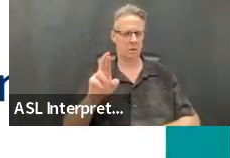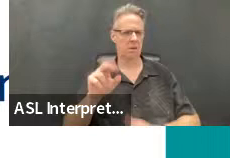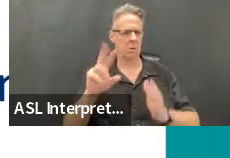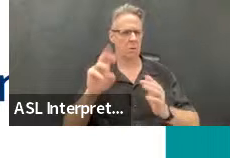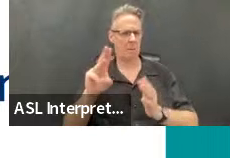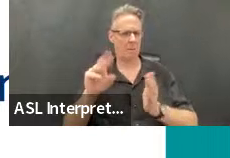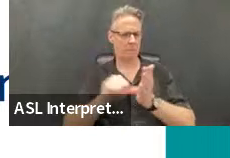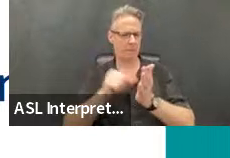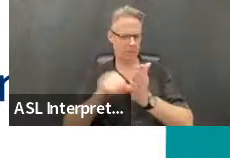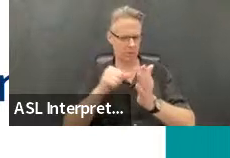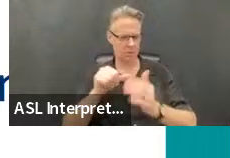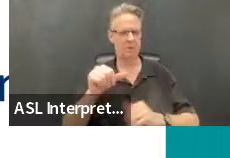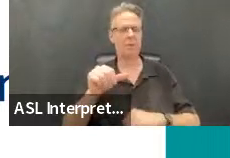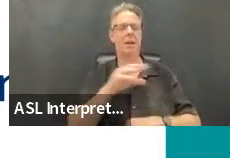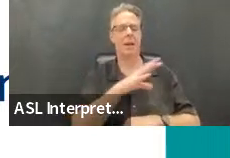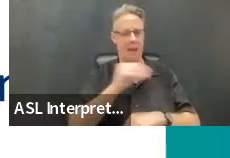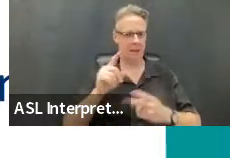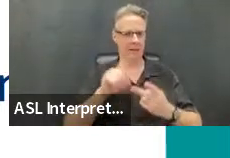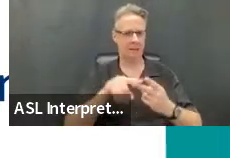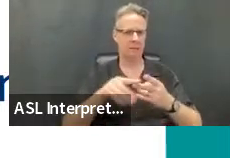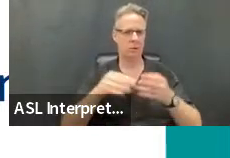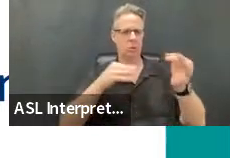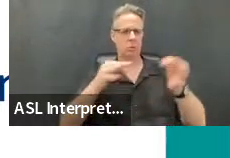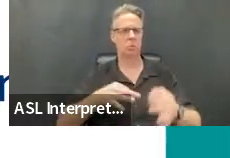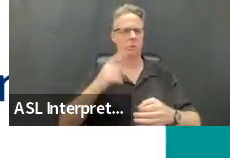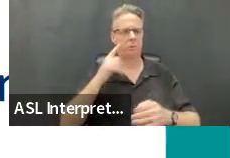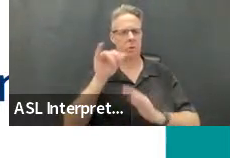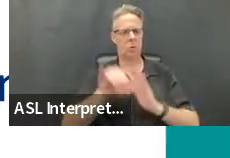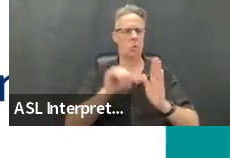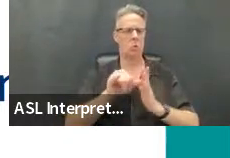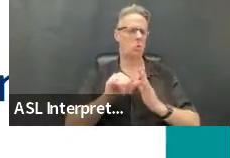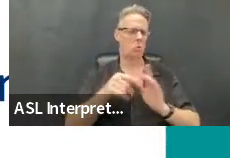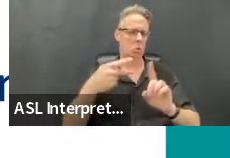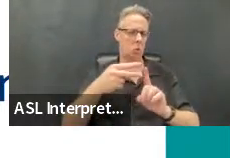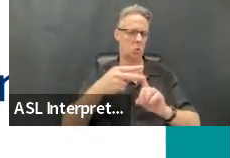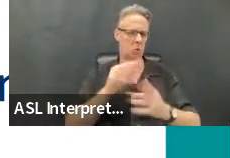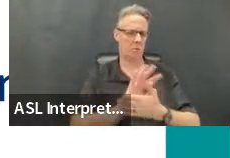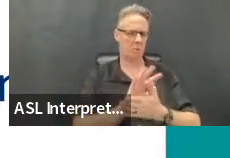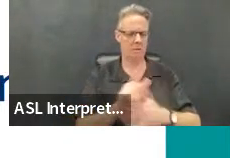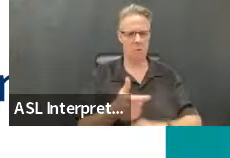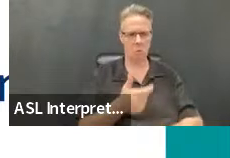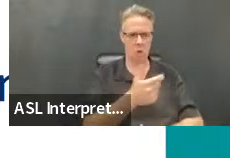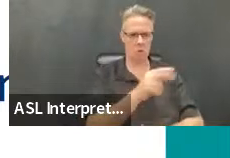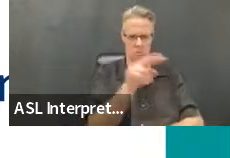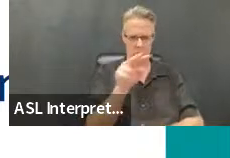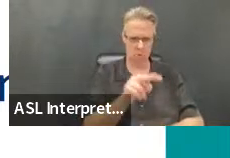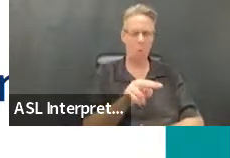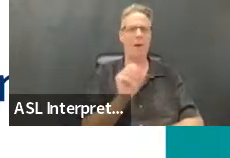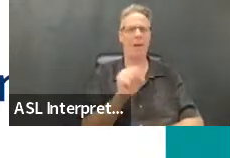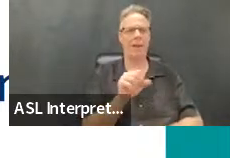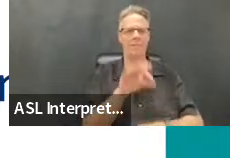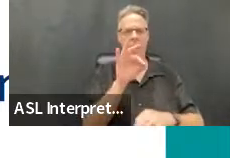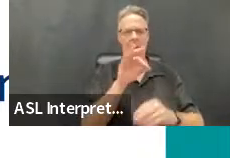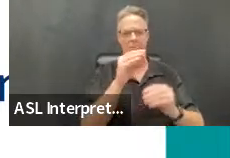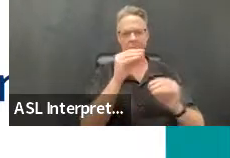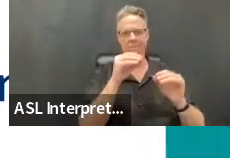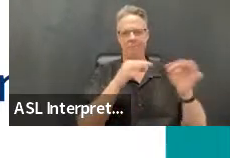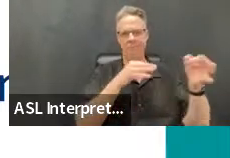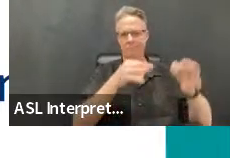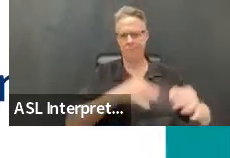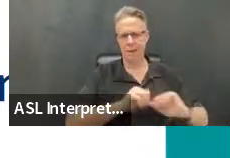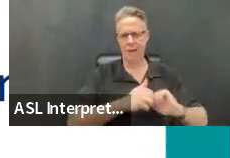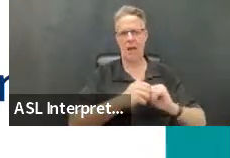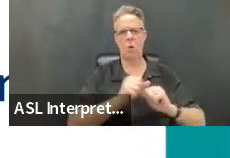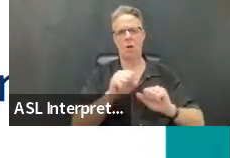as well as in the description of the YouTube video for folks that are watching along. So you can always find the instructions to provide